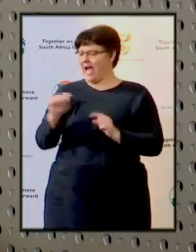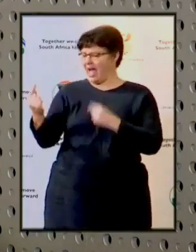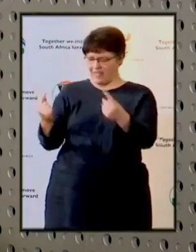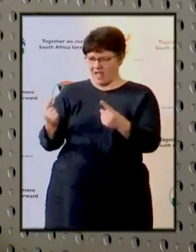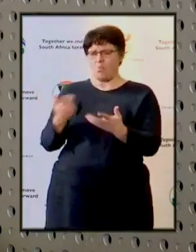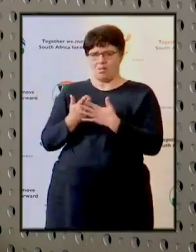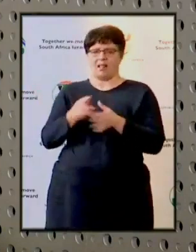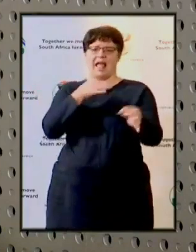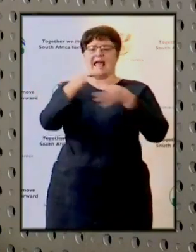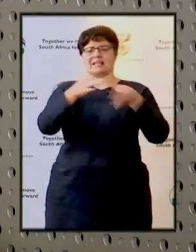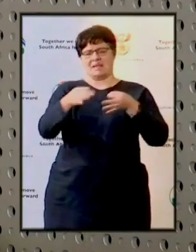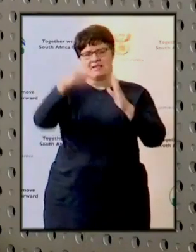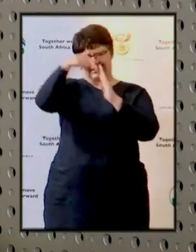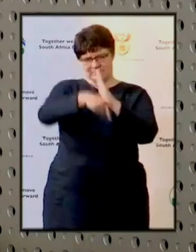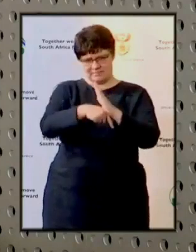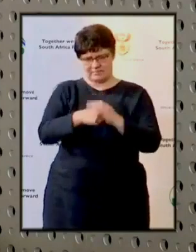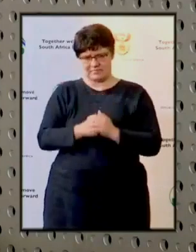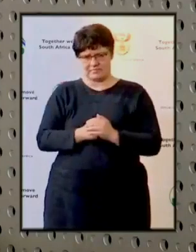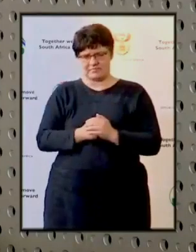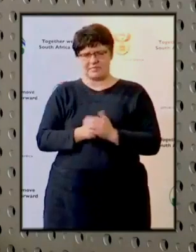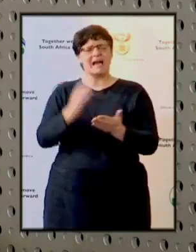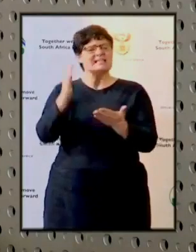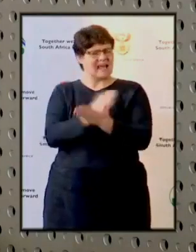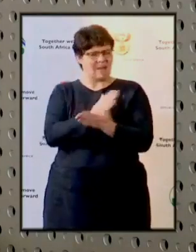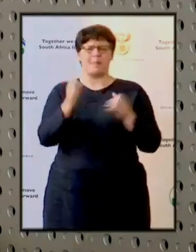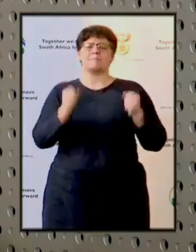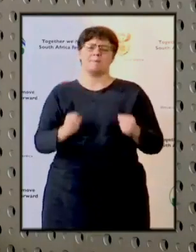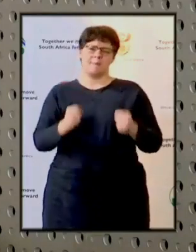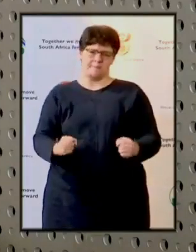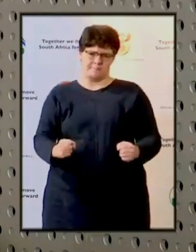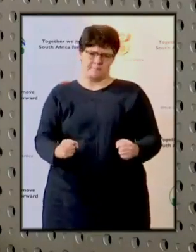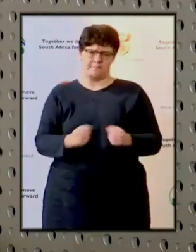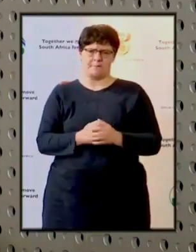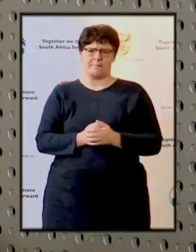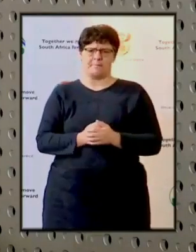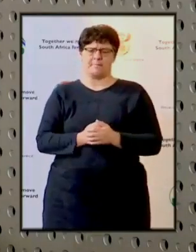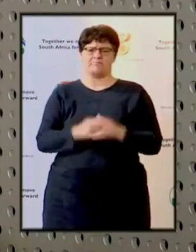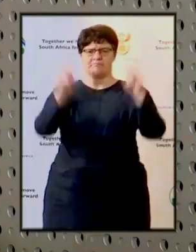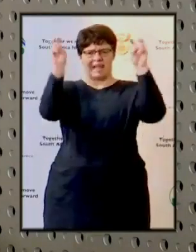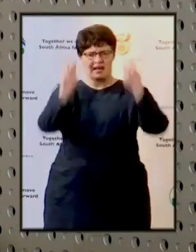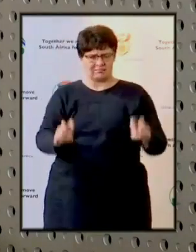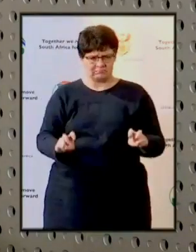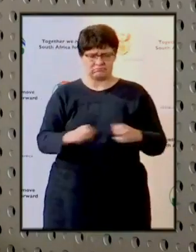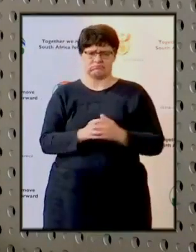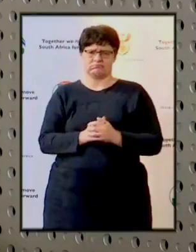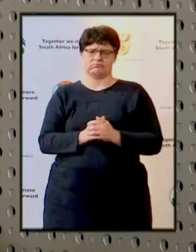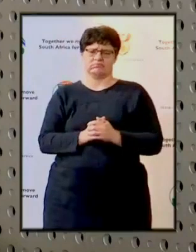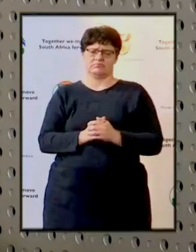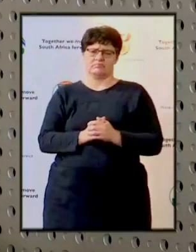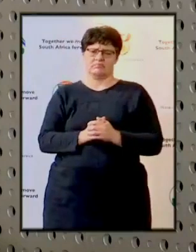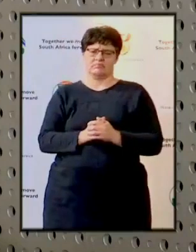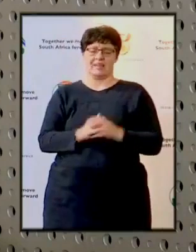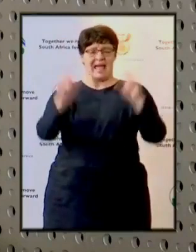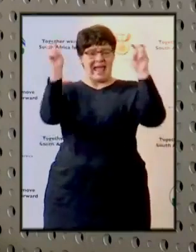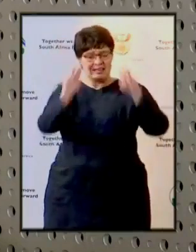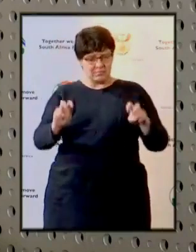that. But some of the things remain, like energy, Eskom.